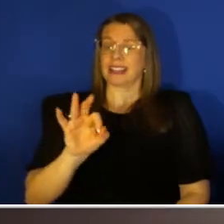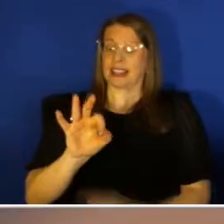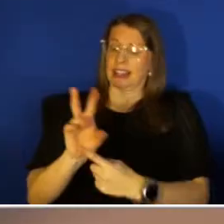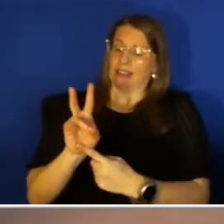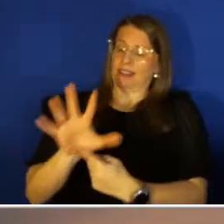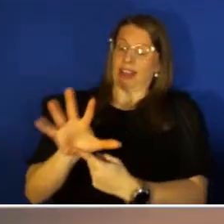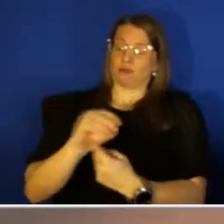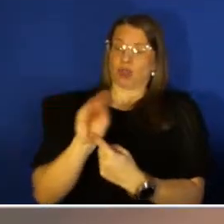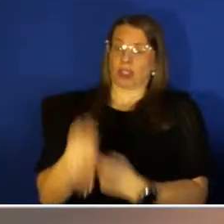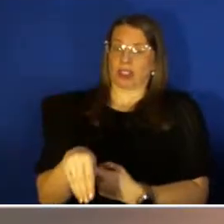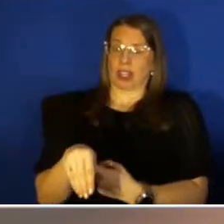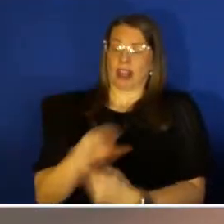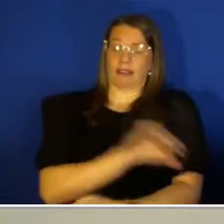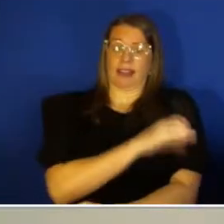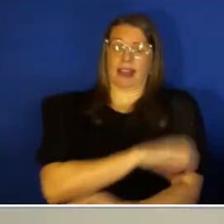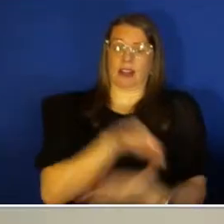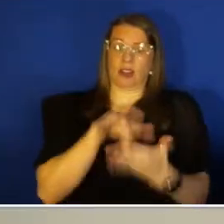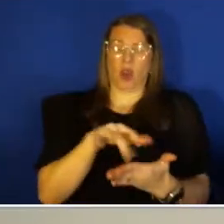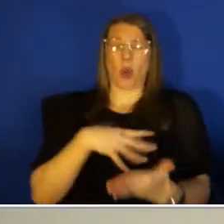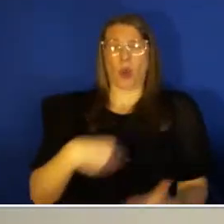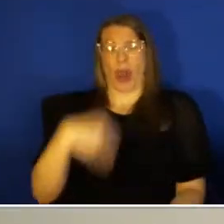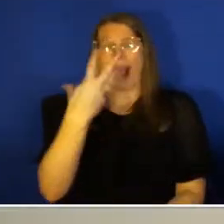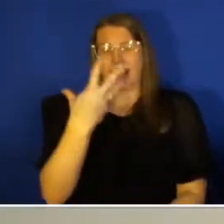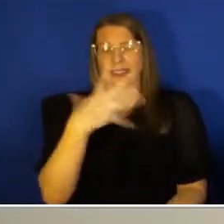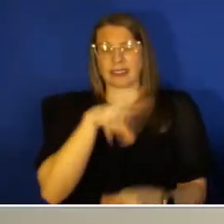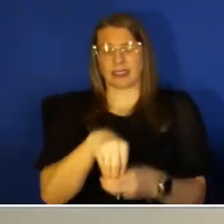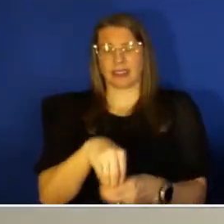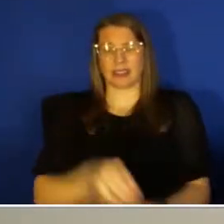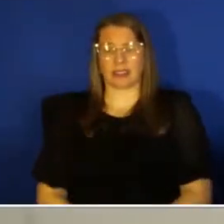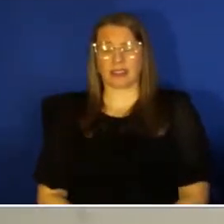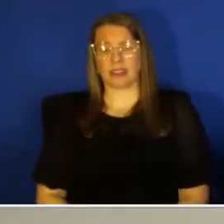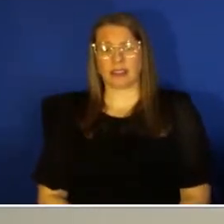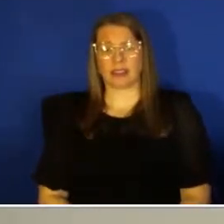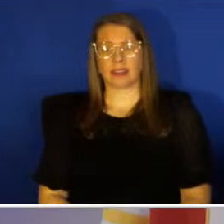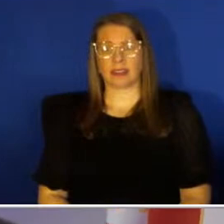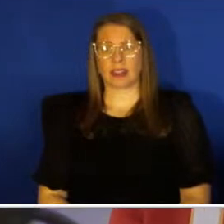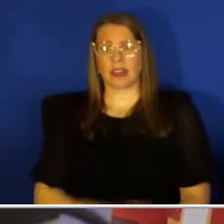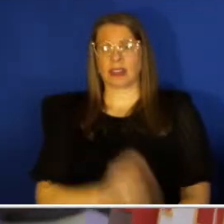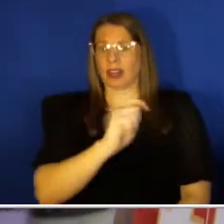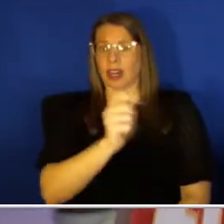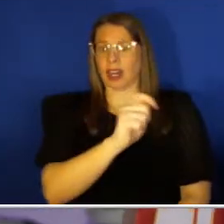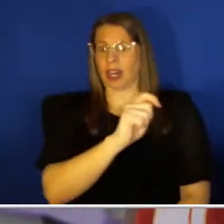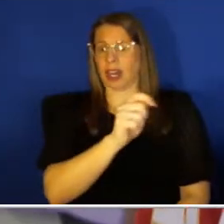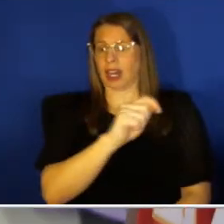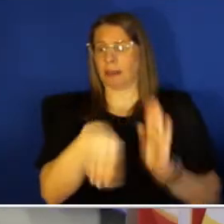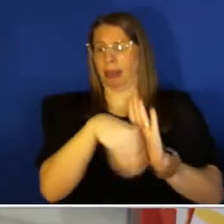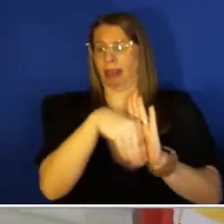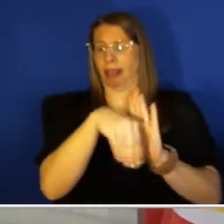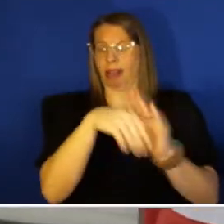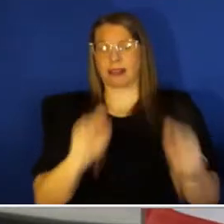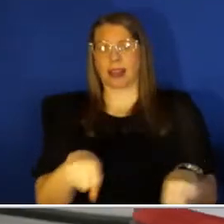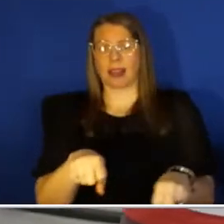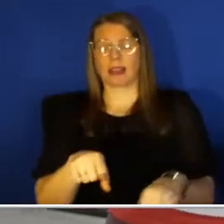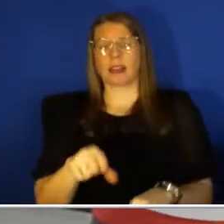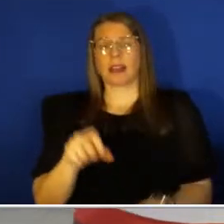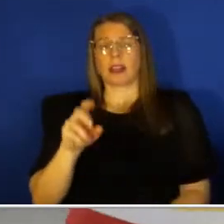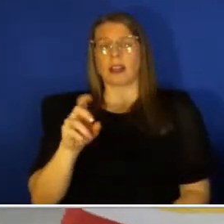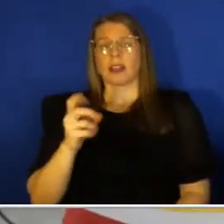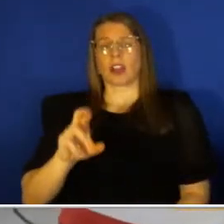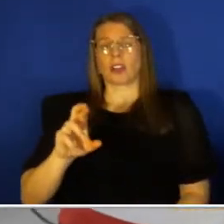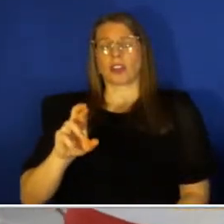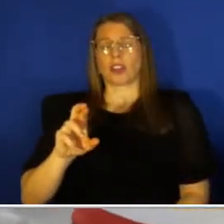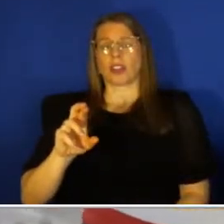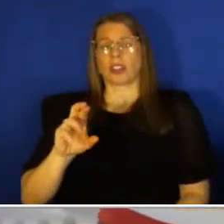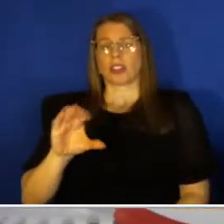trial participants are white. They're going to come and ring this bell. Dr. Ronald Chen is Associate Director of Health Equity with